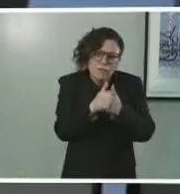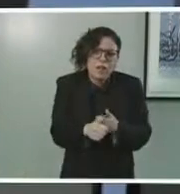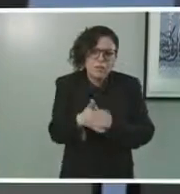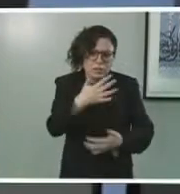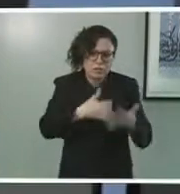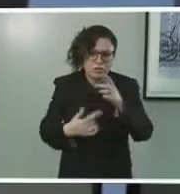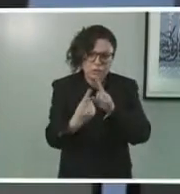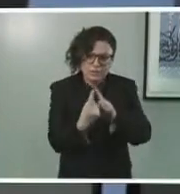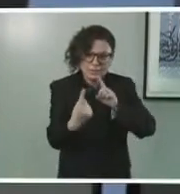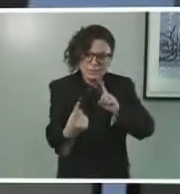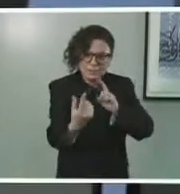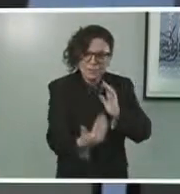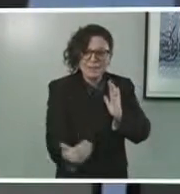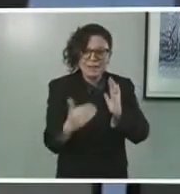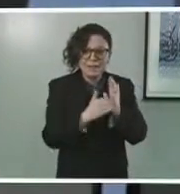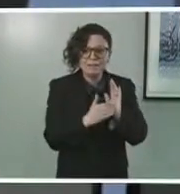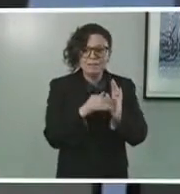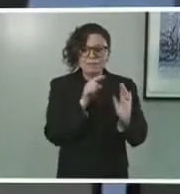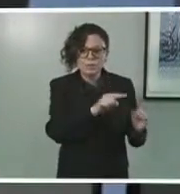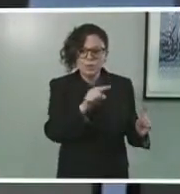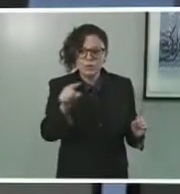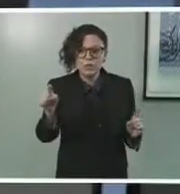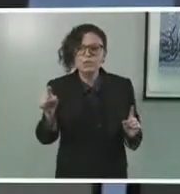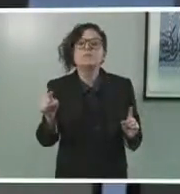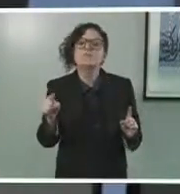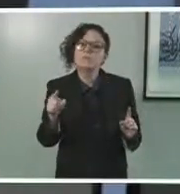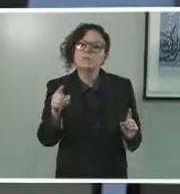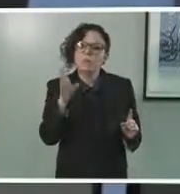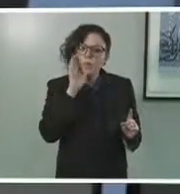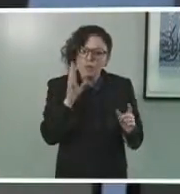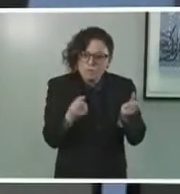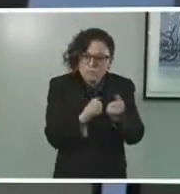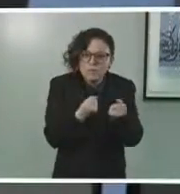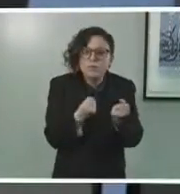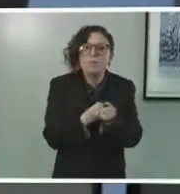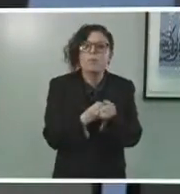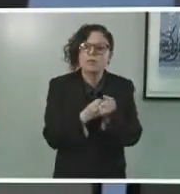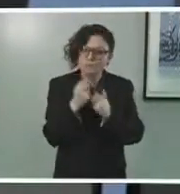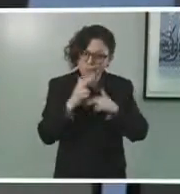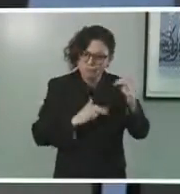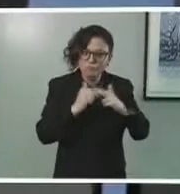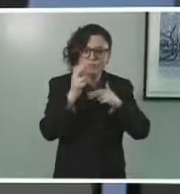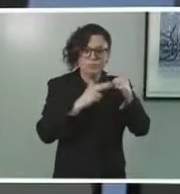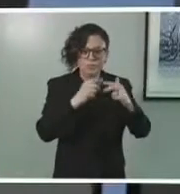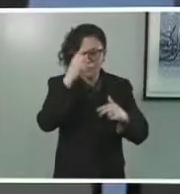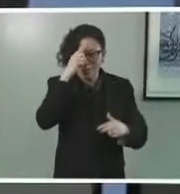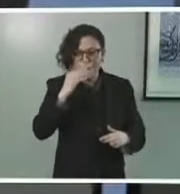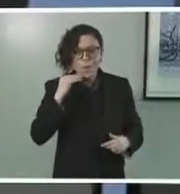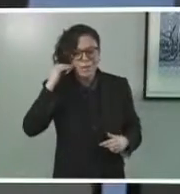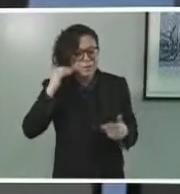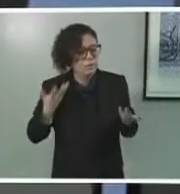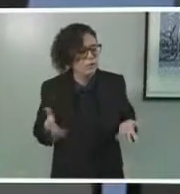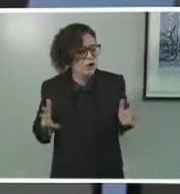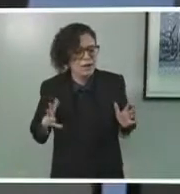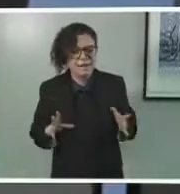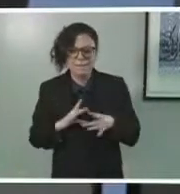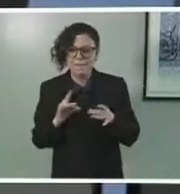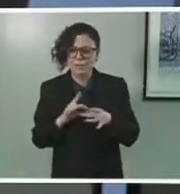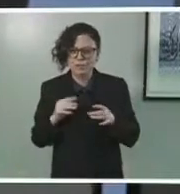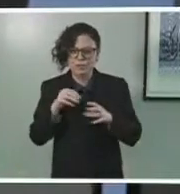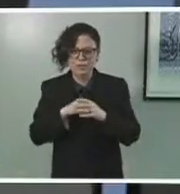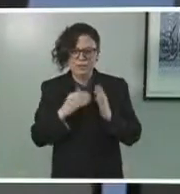some of the organizations that would support the construction of residential homes, which specifically is mentioned in the order. I think